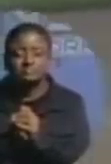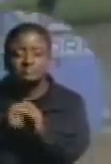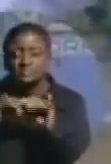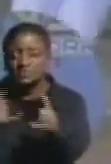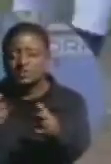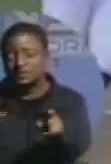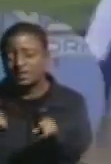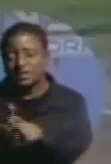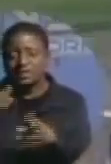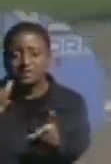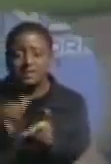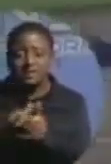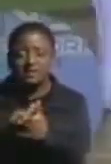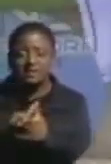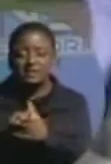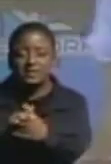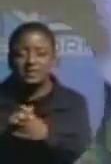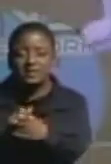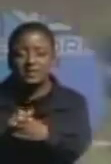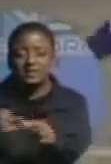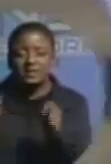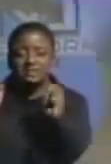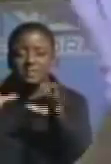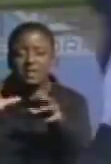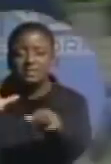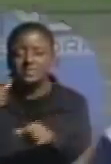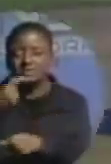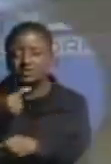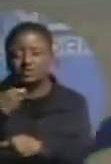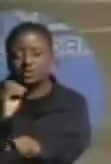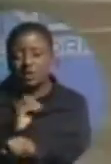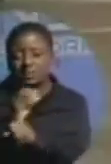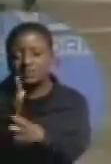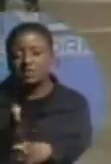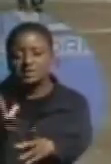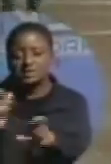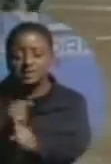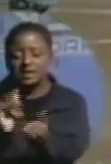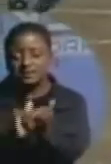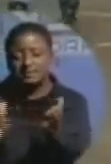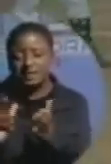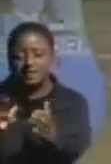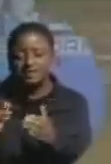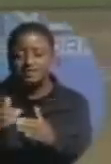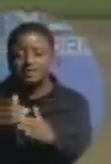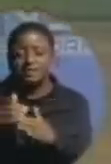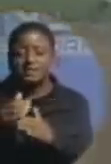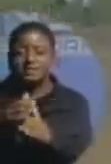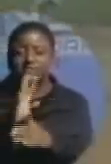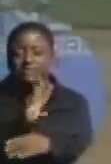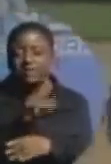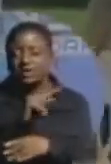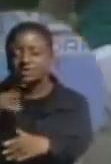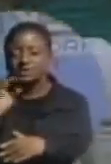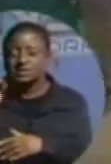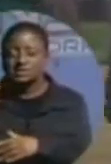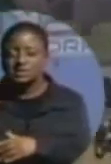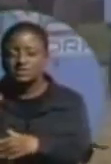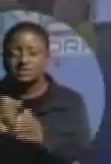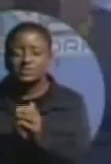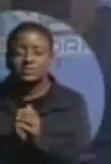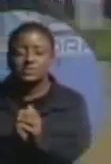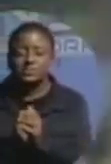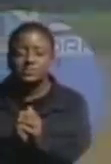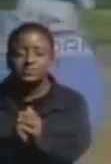that, the Bomber G Operators would take advantage of the rookies. The lead four zip Teela Johnson in, and guess what Latira Brown